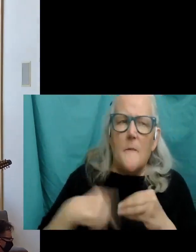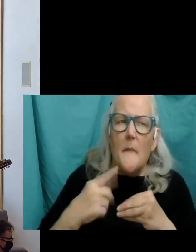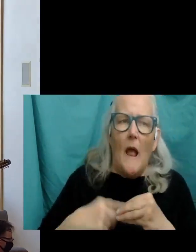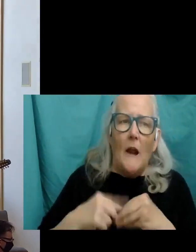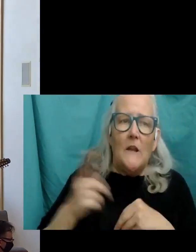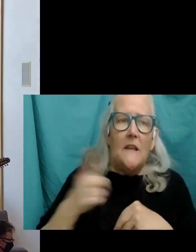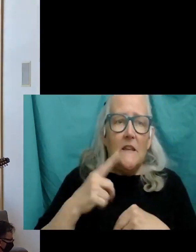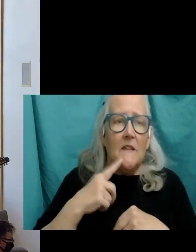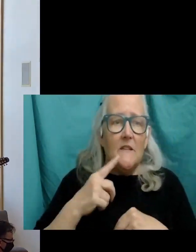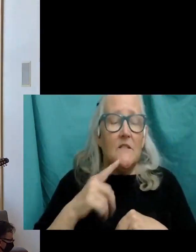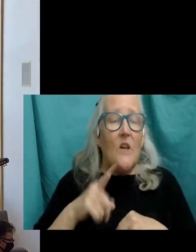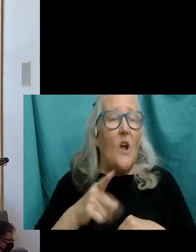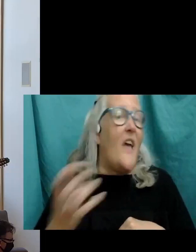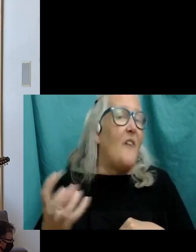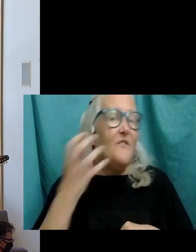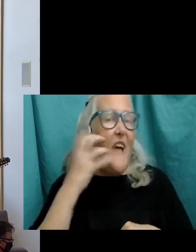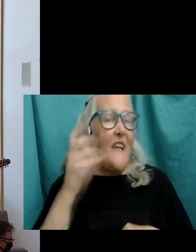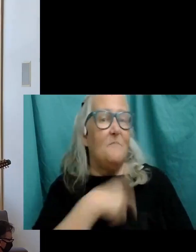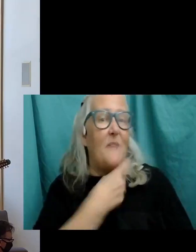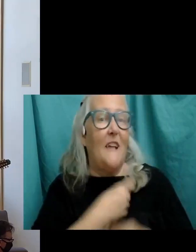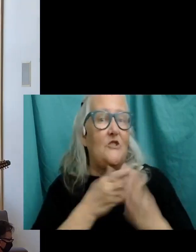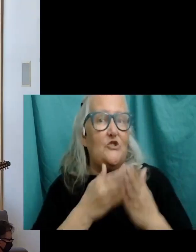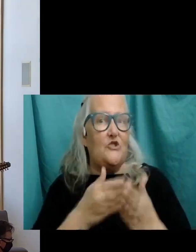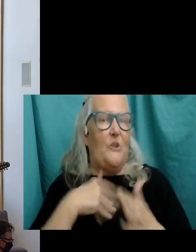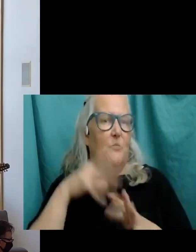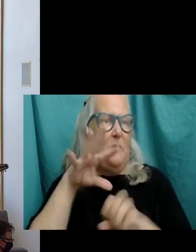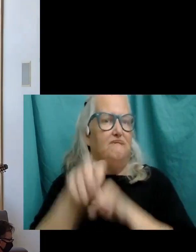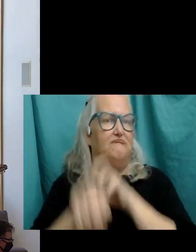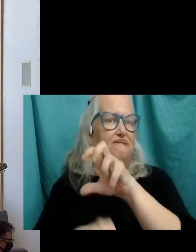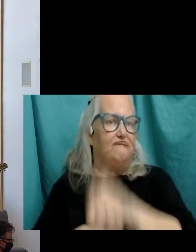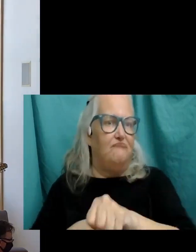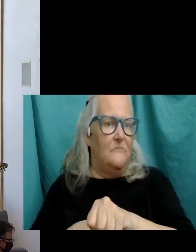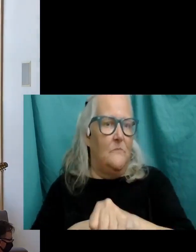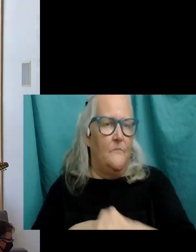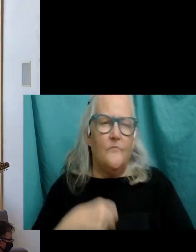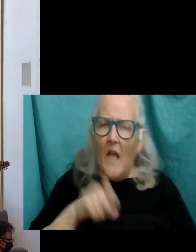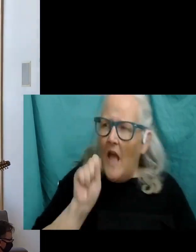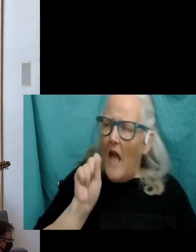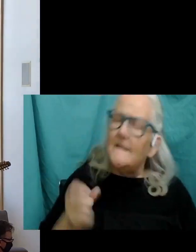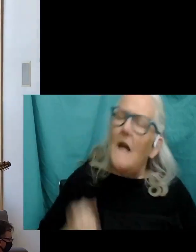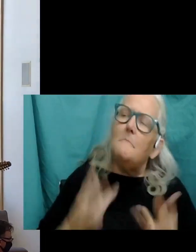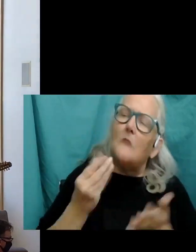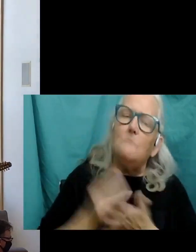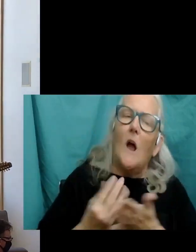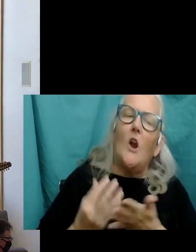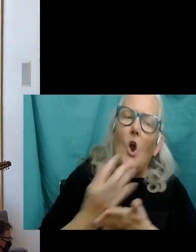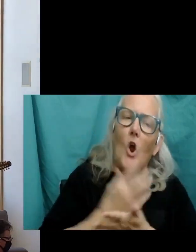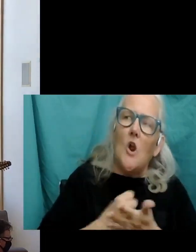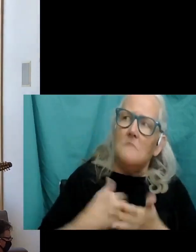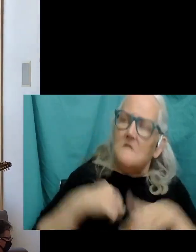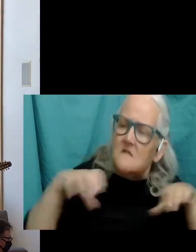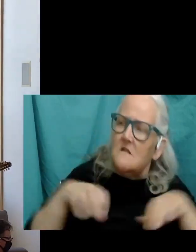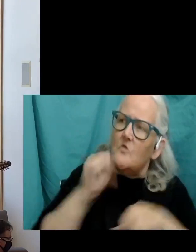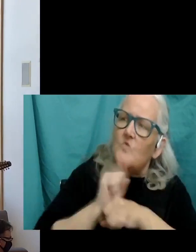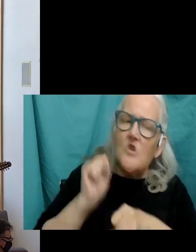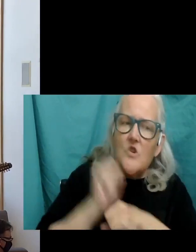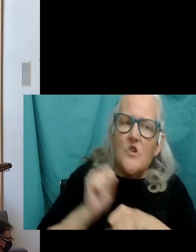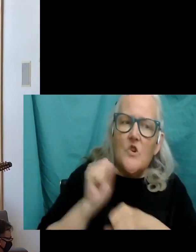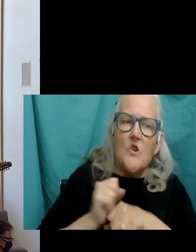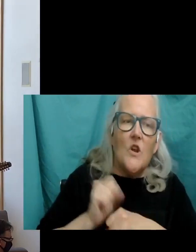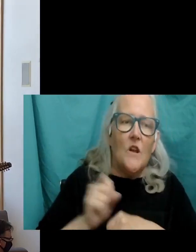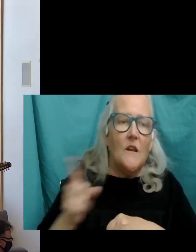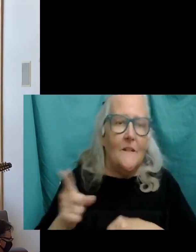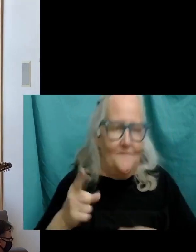Spanish ships on the sea. When I asked of the wages of all me hard labor, he threw back his head and